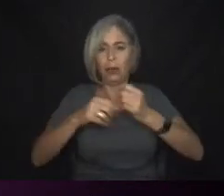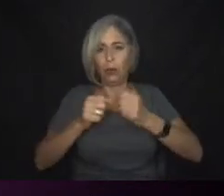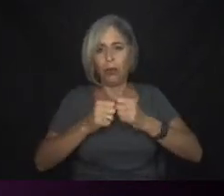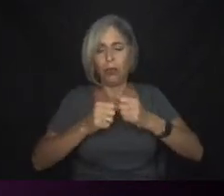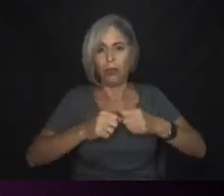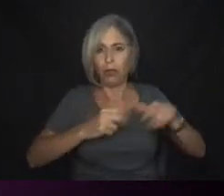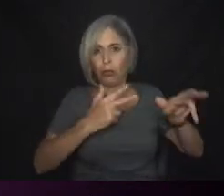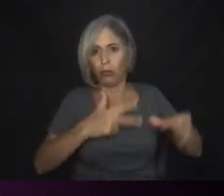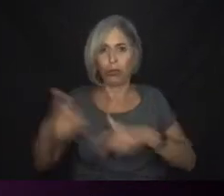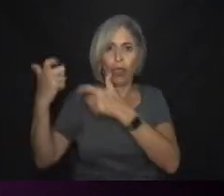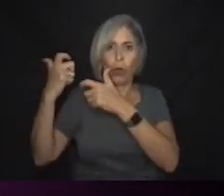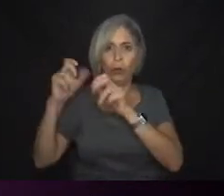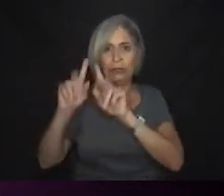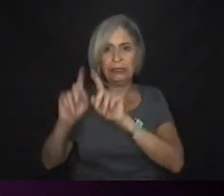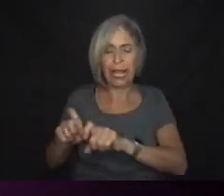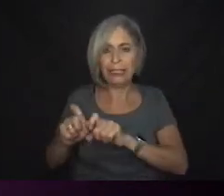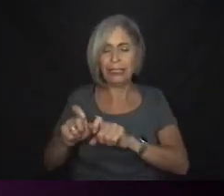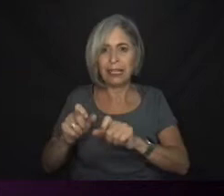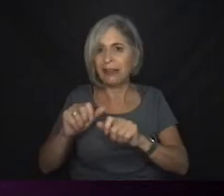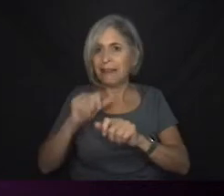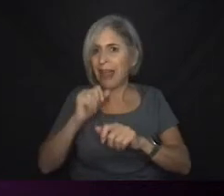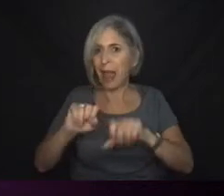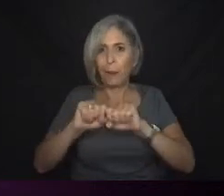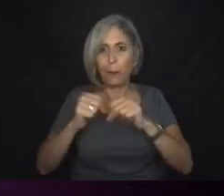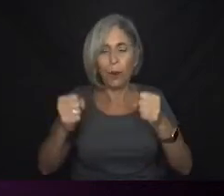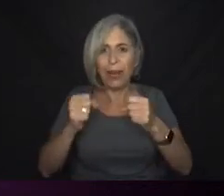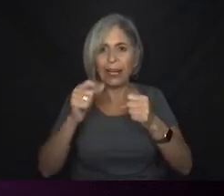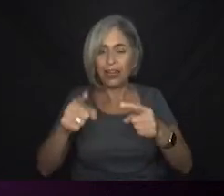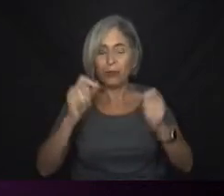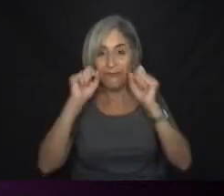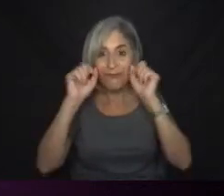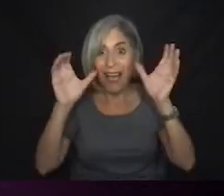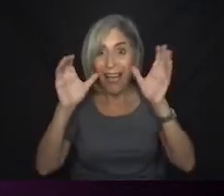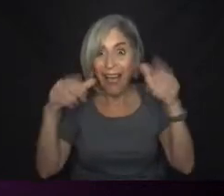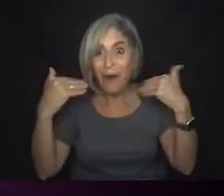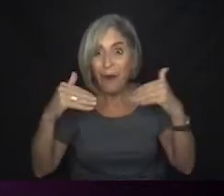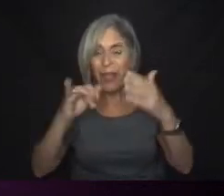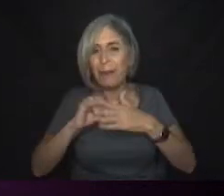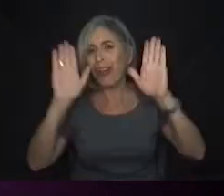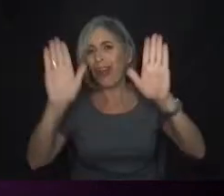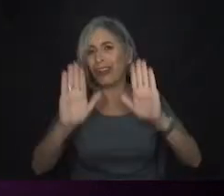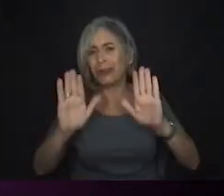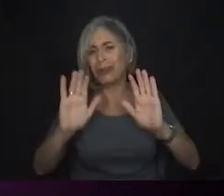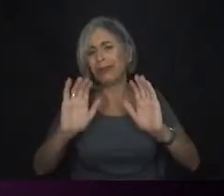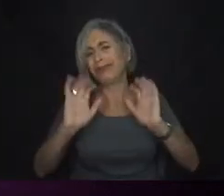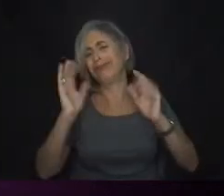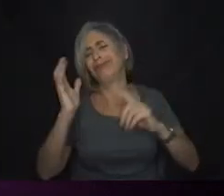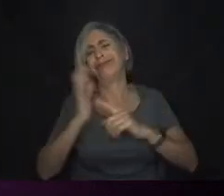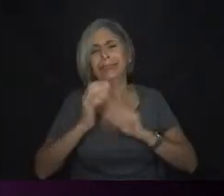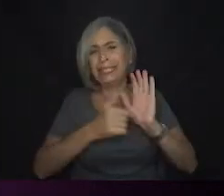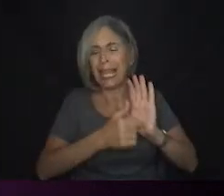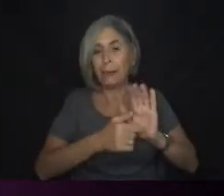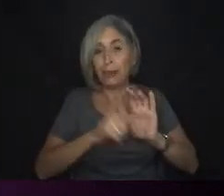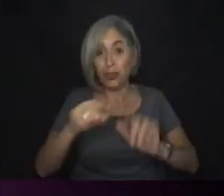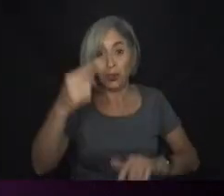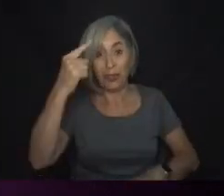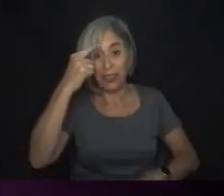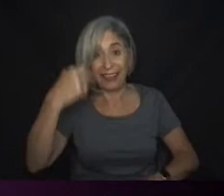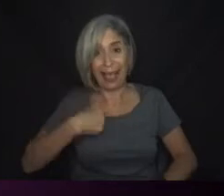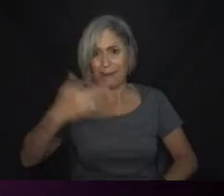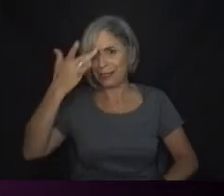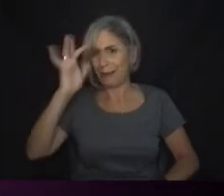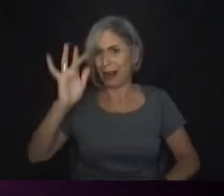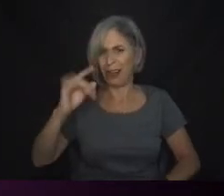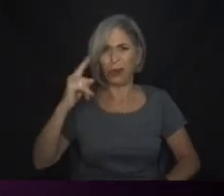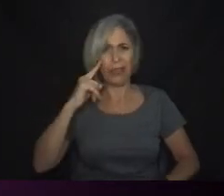tests and have it not break and blow your mind, and you'd be like, wow, that's amazing. And it would make for an amazing demo, and you'll think I'm really smart, but then you leave